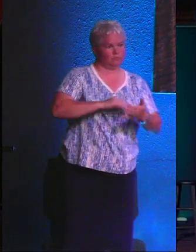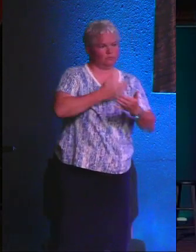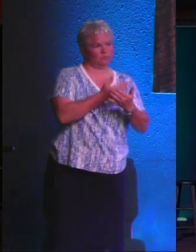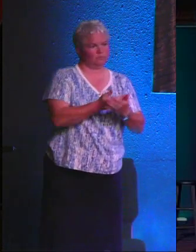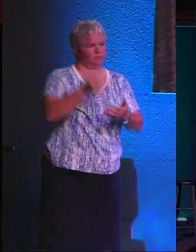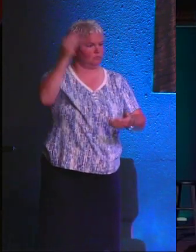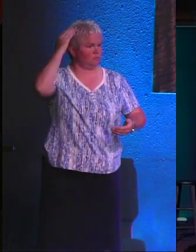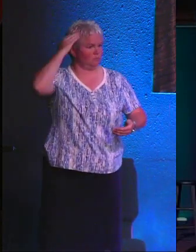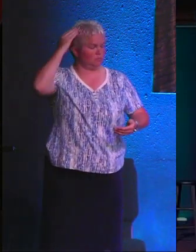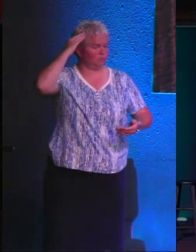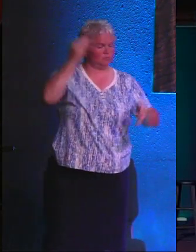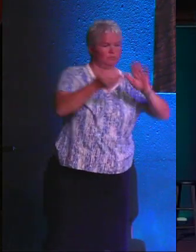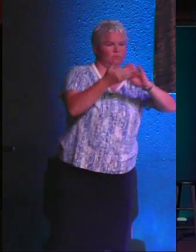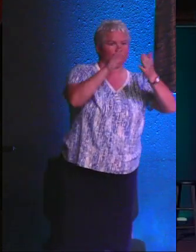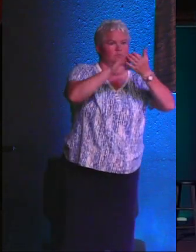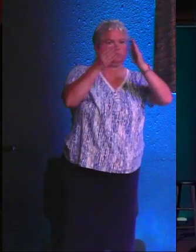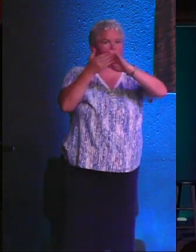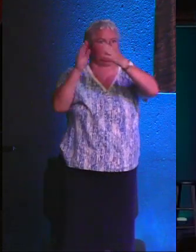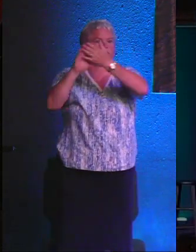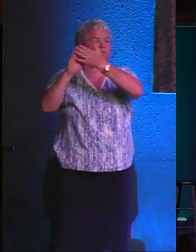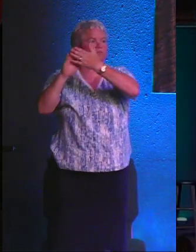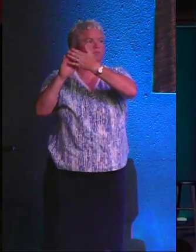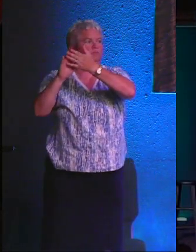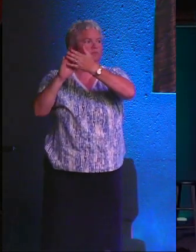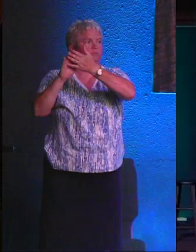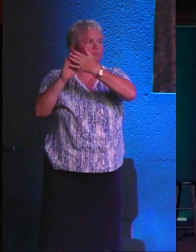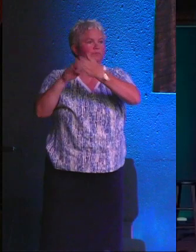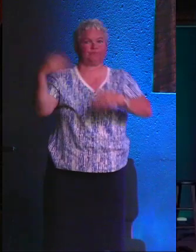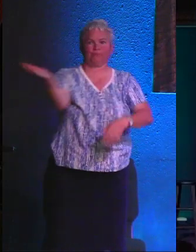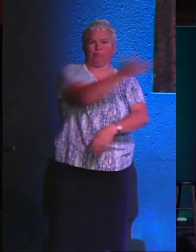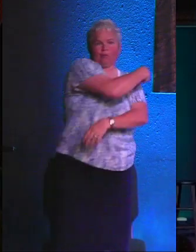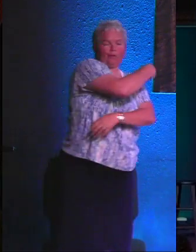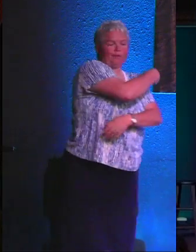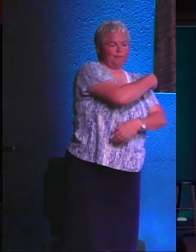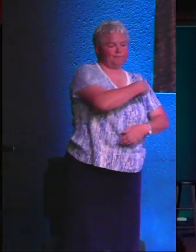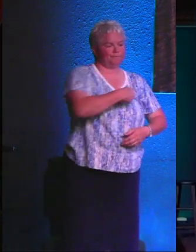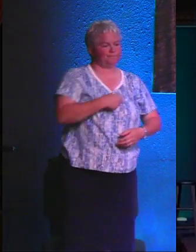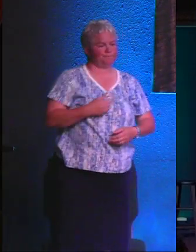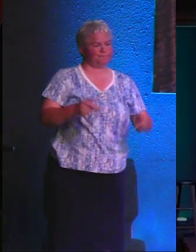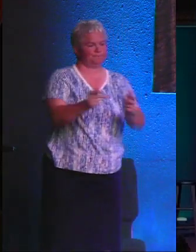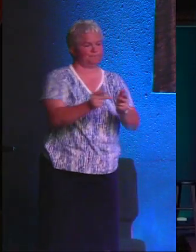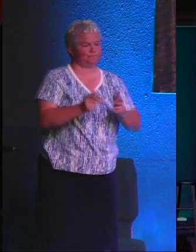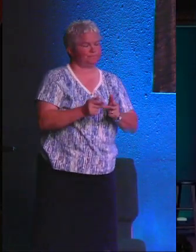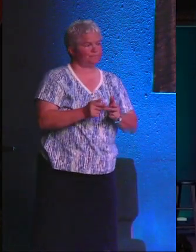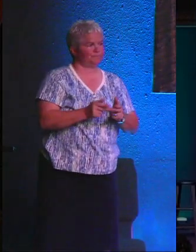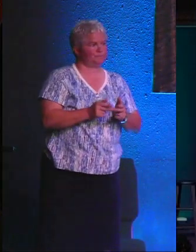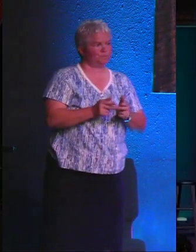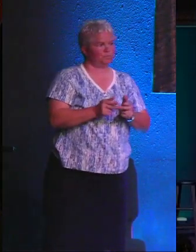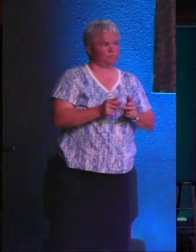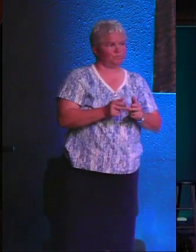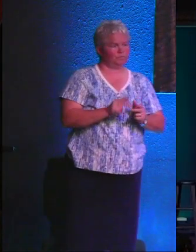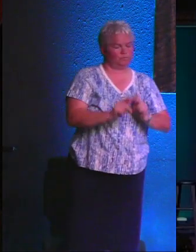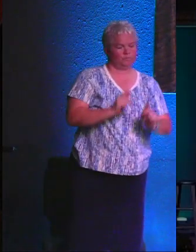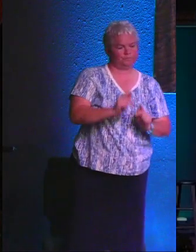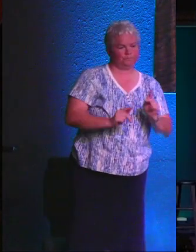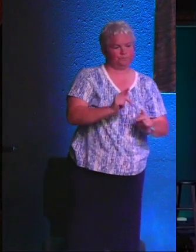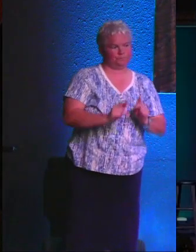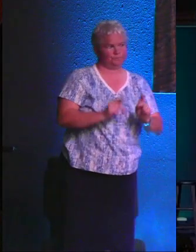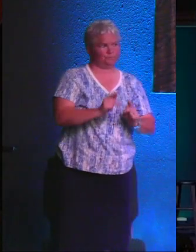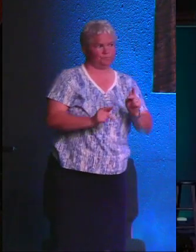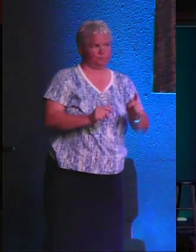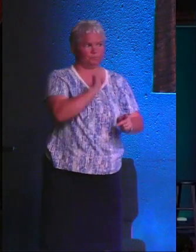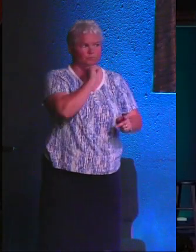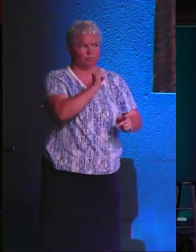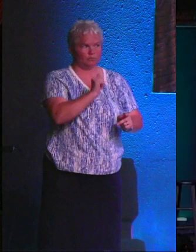our current culture today is, I mean, it's all over the place. And we each have people in our lives that